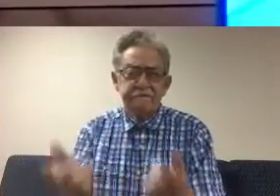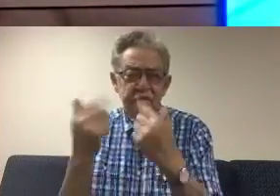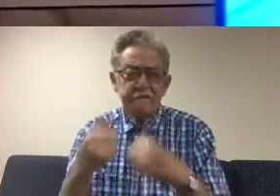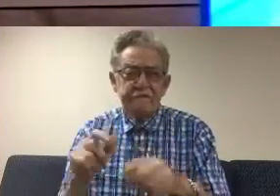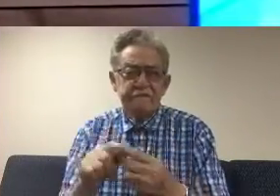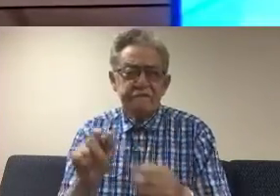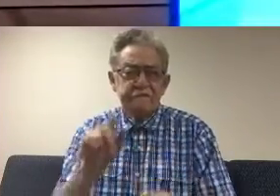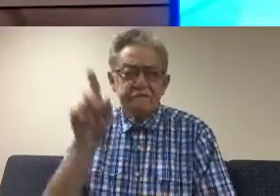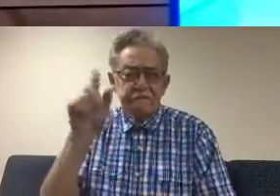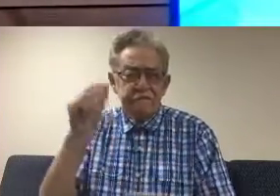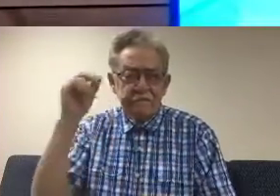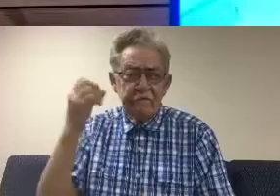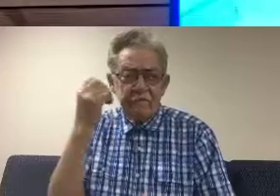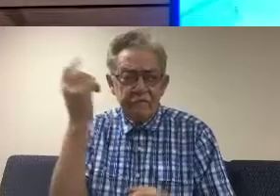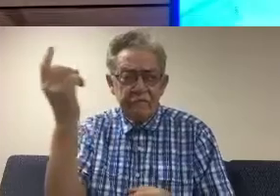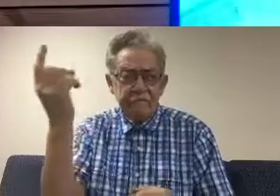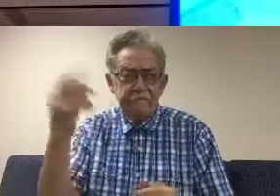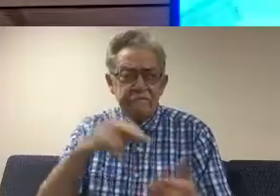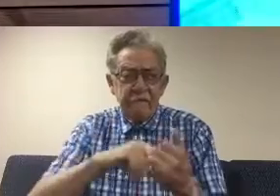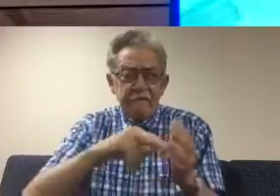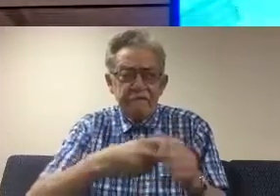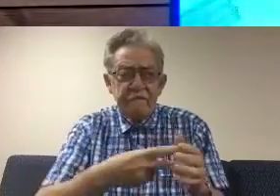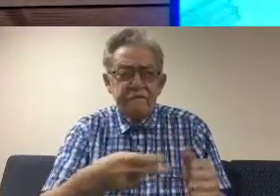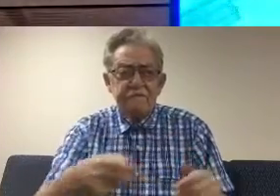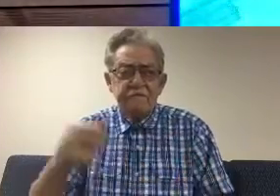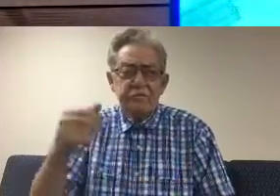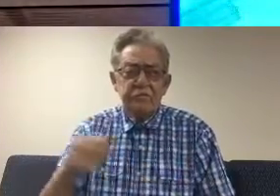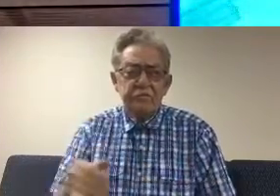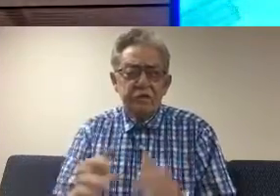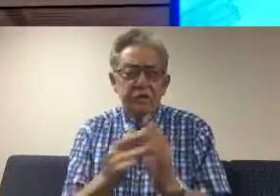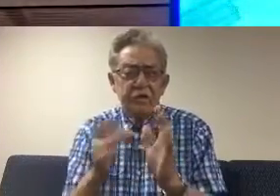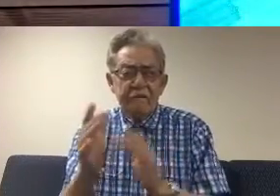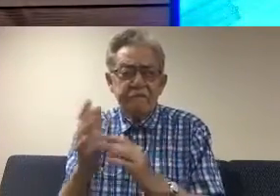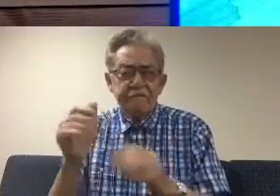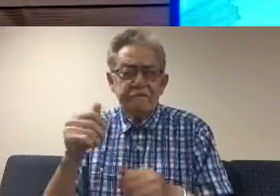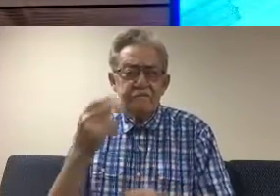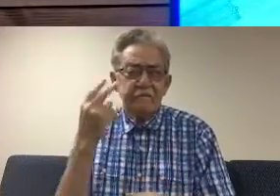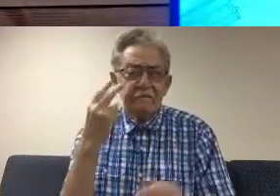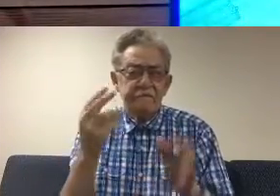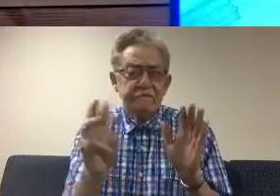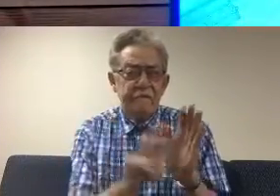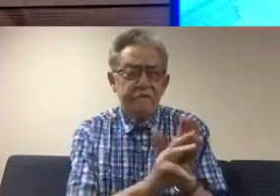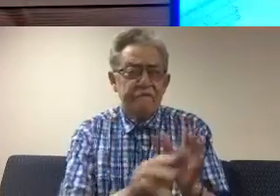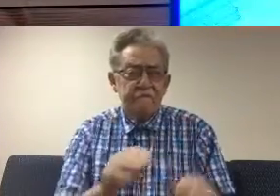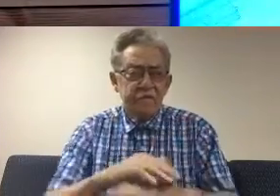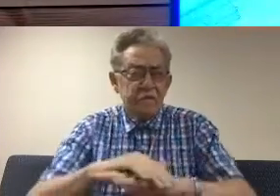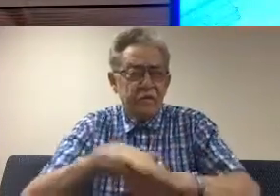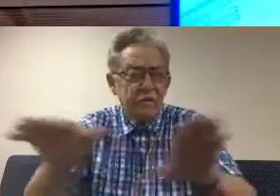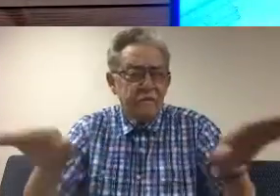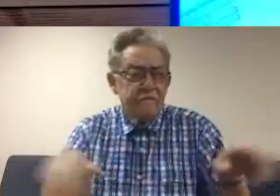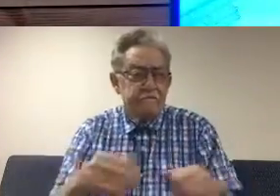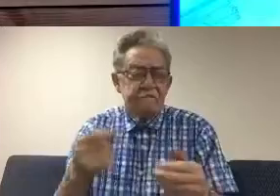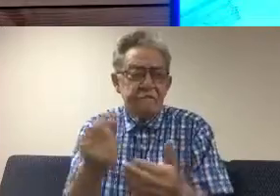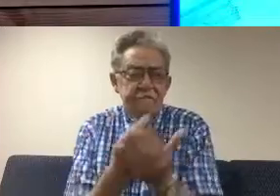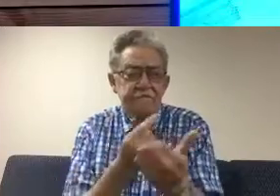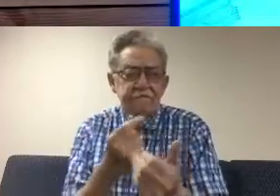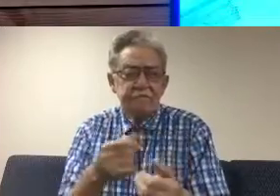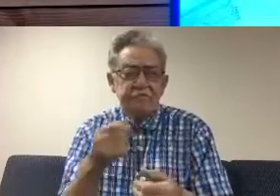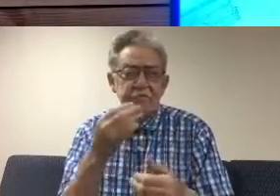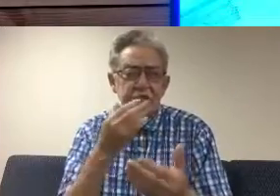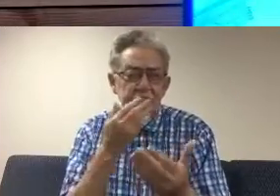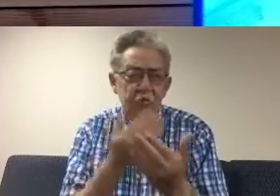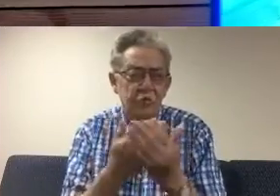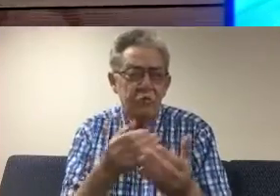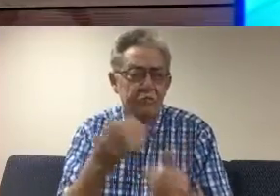was. They understand their need to be witnesses and to spread the gospel. And the good news for you and me is that we're on